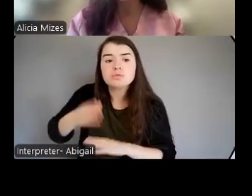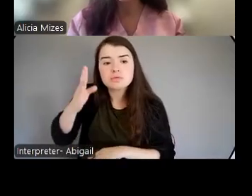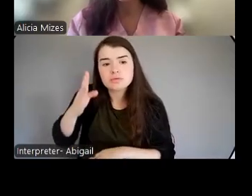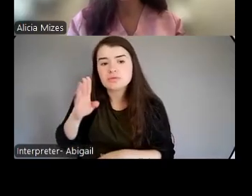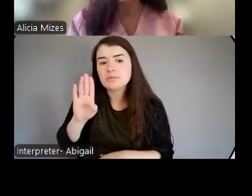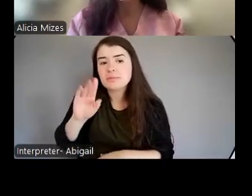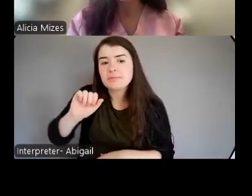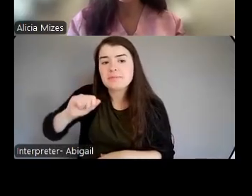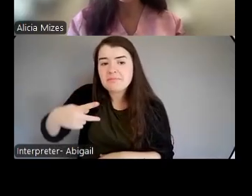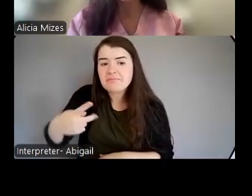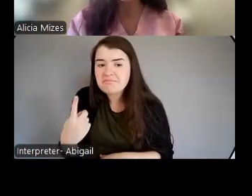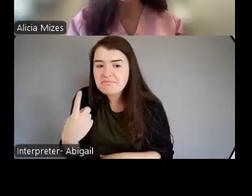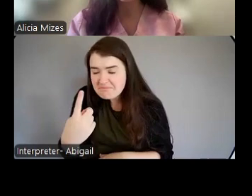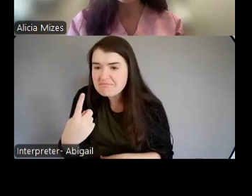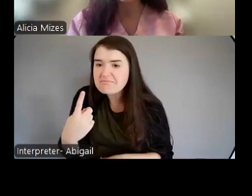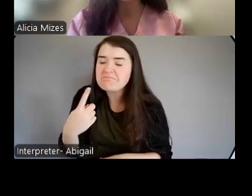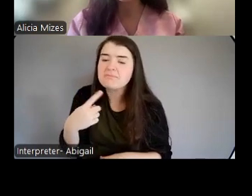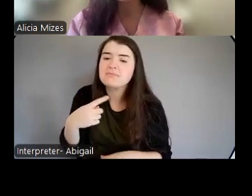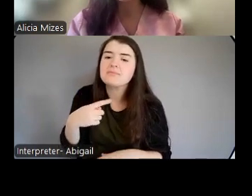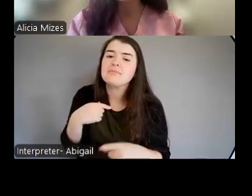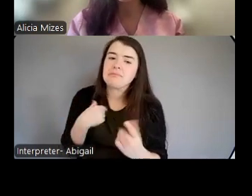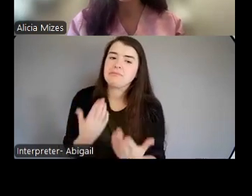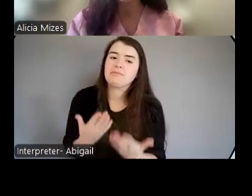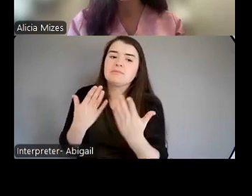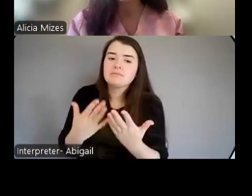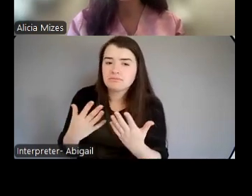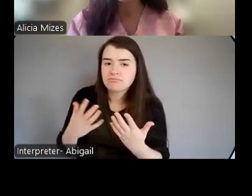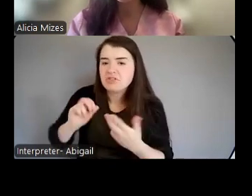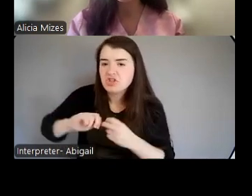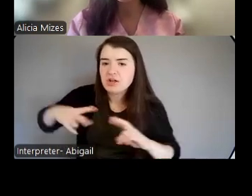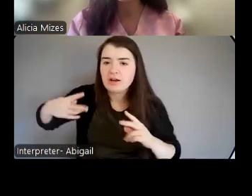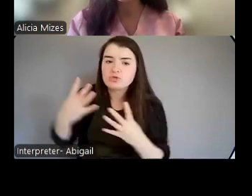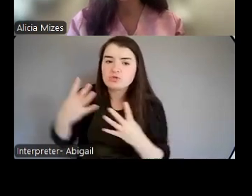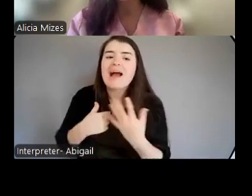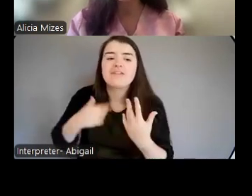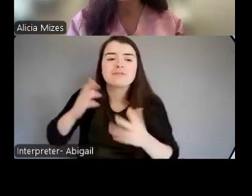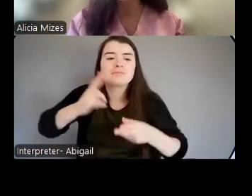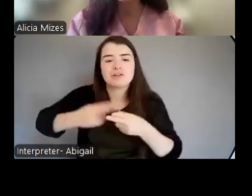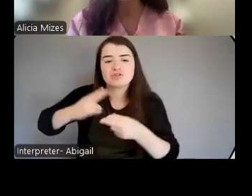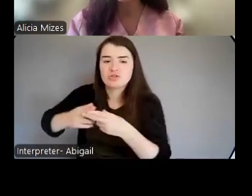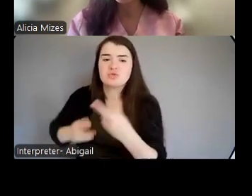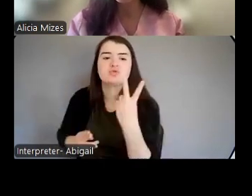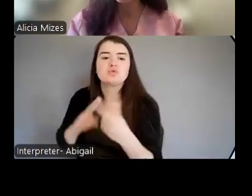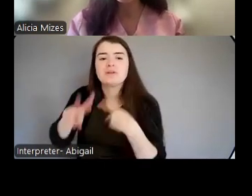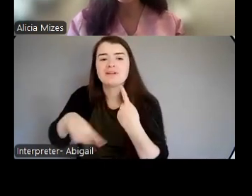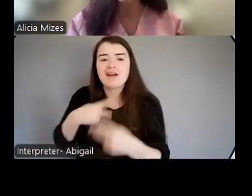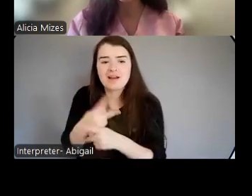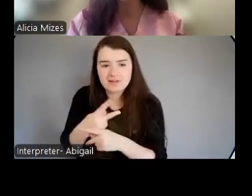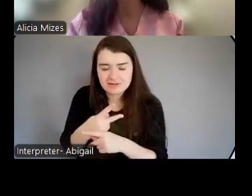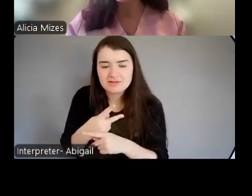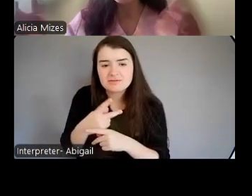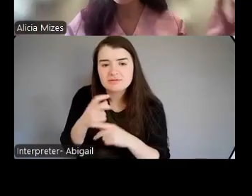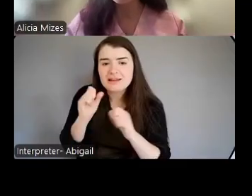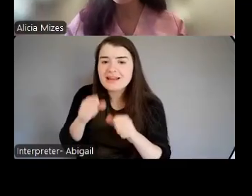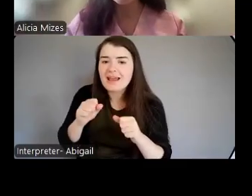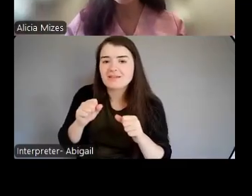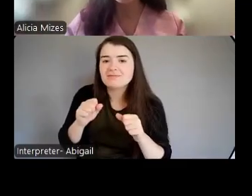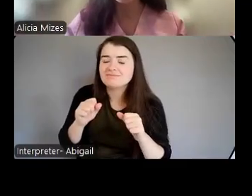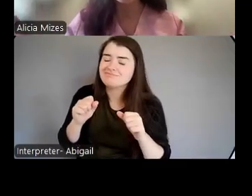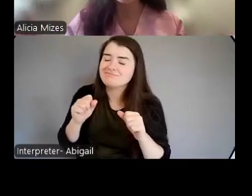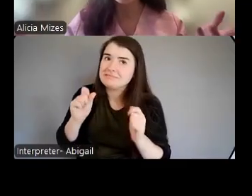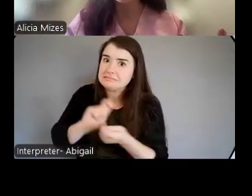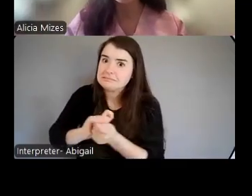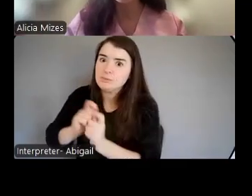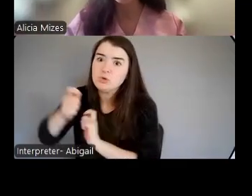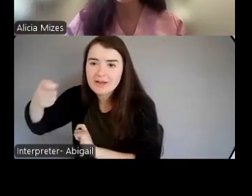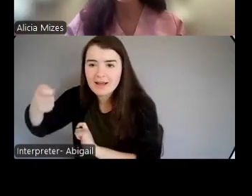they should also get a genetic screen. I just listed off a few different genes that can be mutated in familial melanoma syndromes. We don't need to, by any